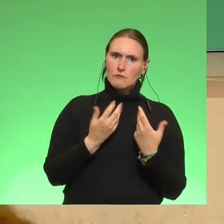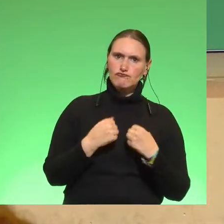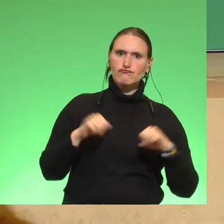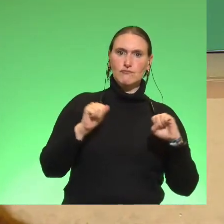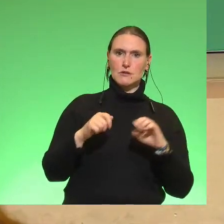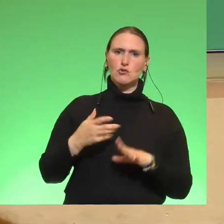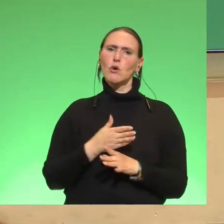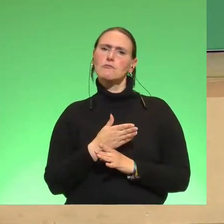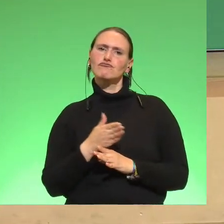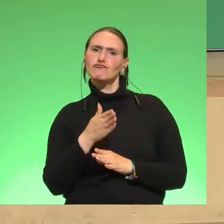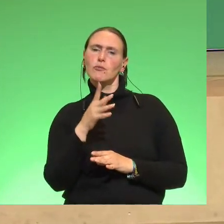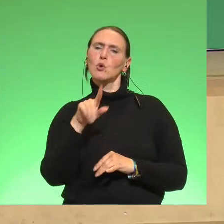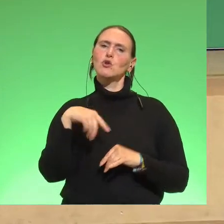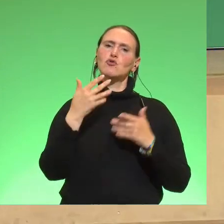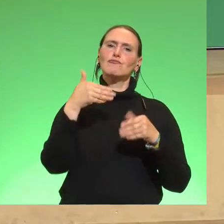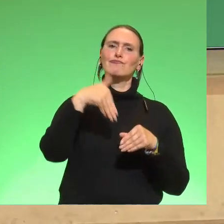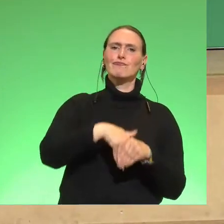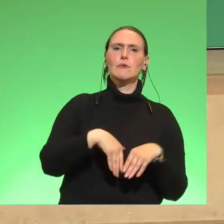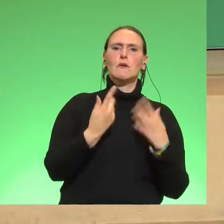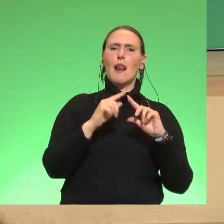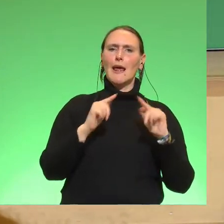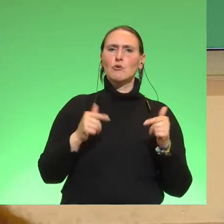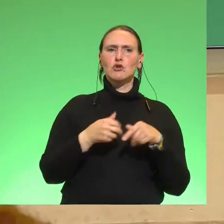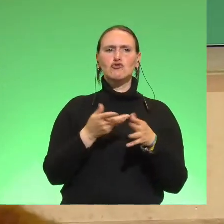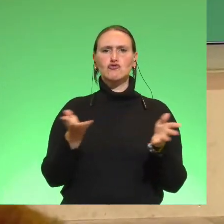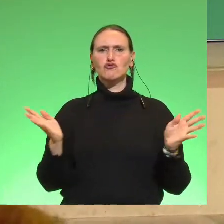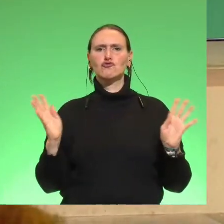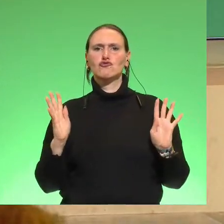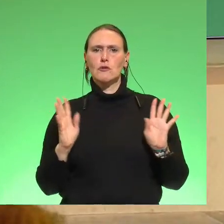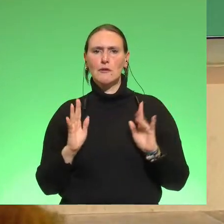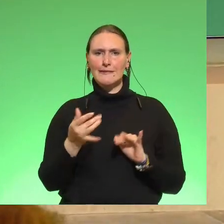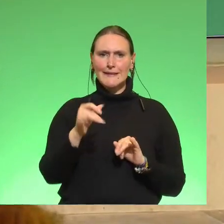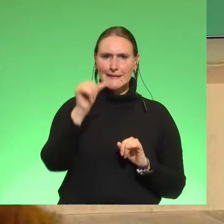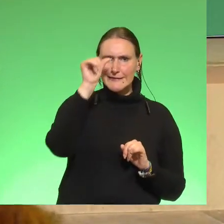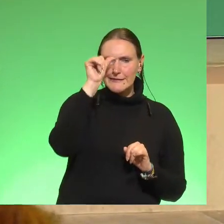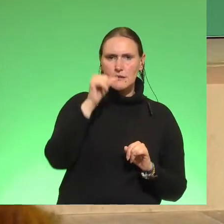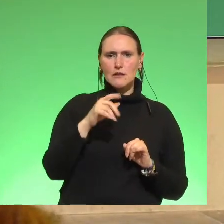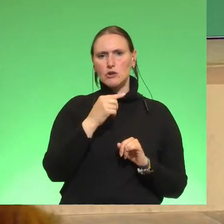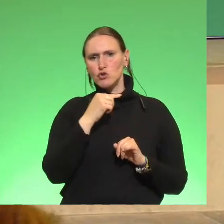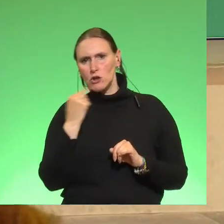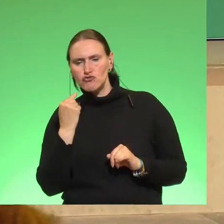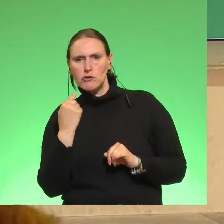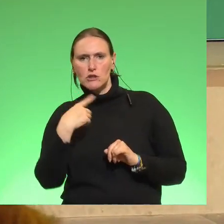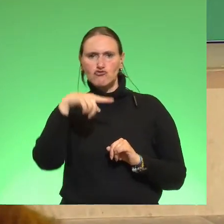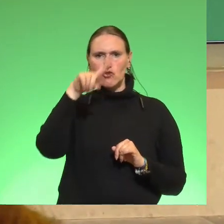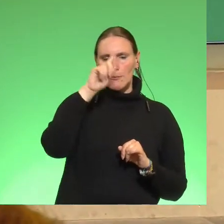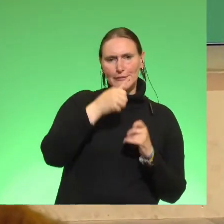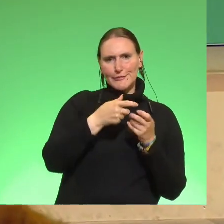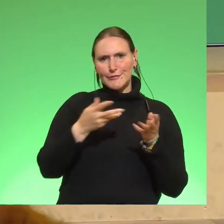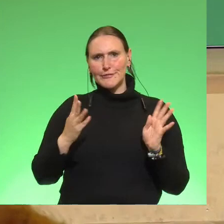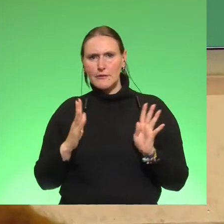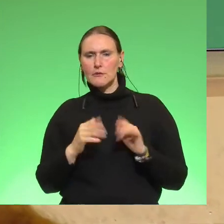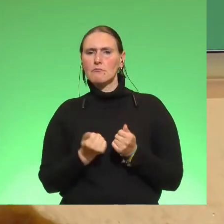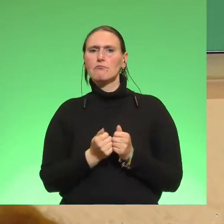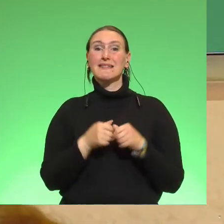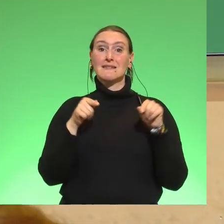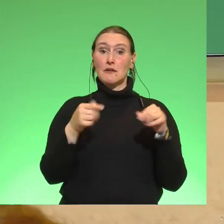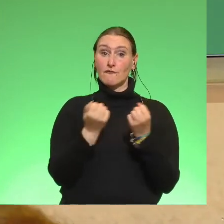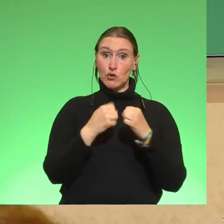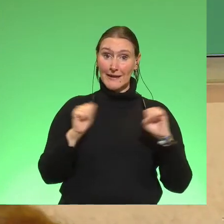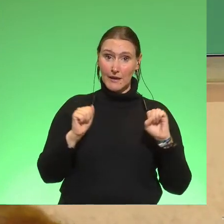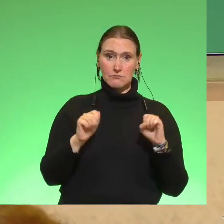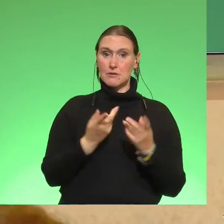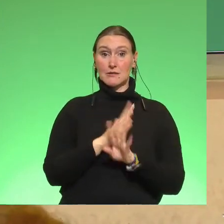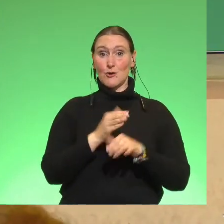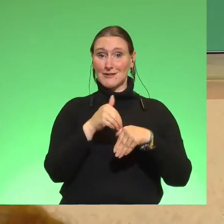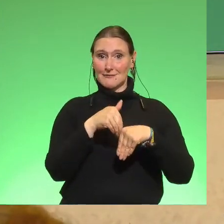into different languages like Norse, Celtic, Hindi, Russian, and German. To be free was not to be unrestricted. To be free was to